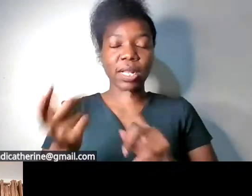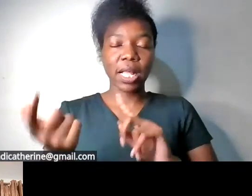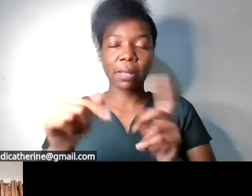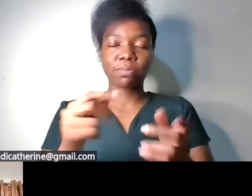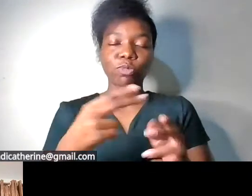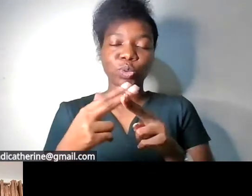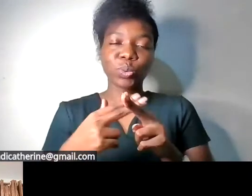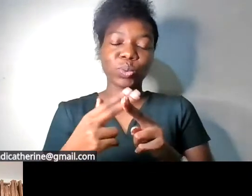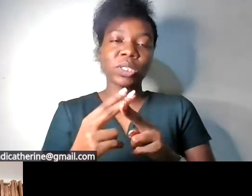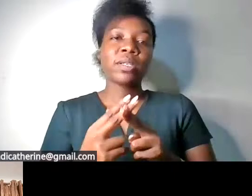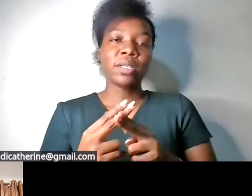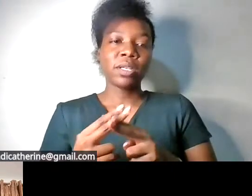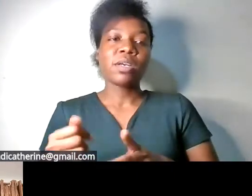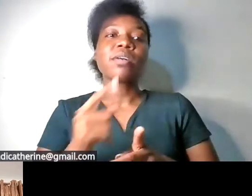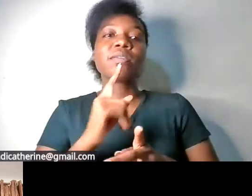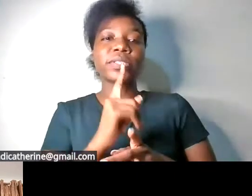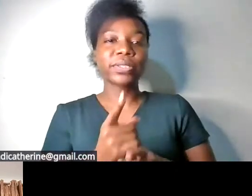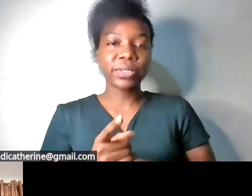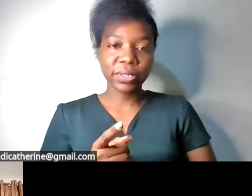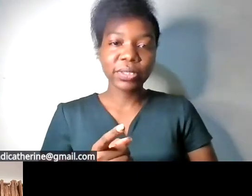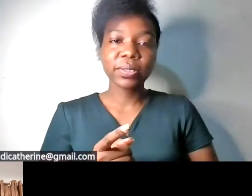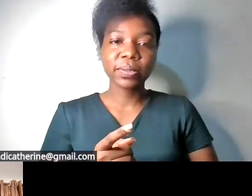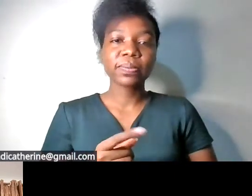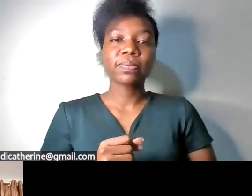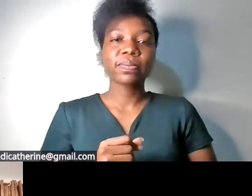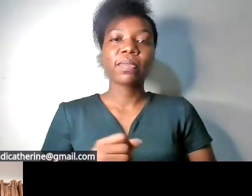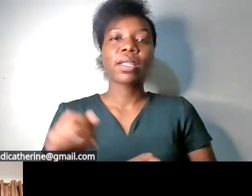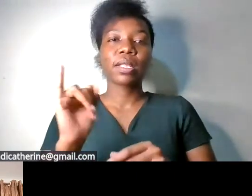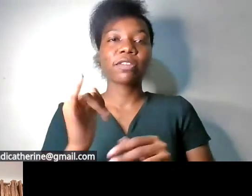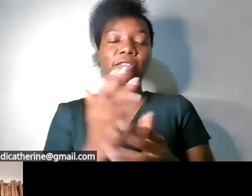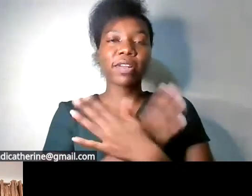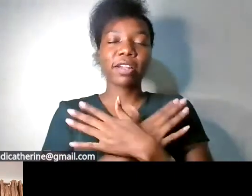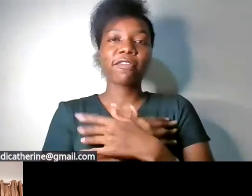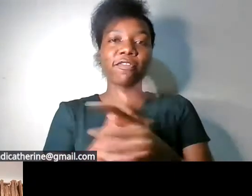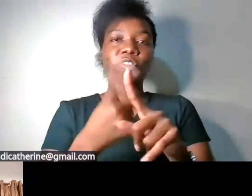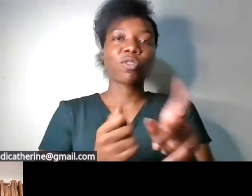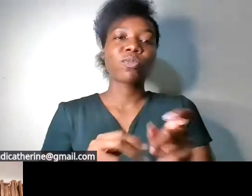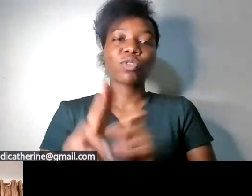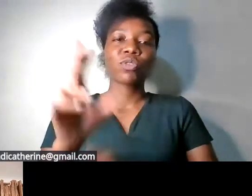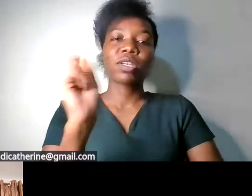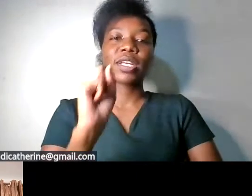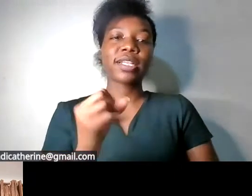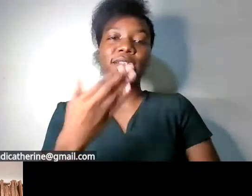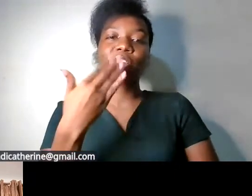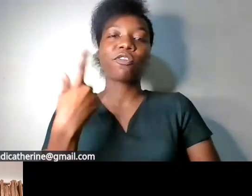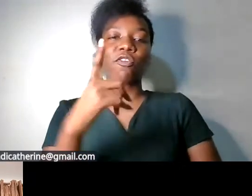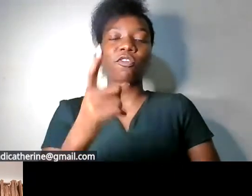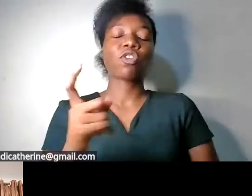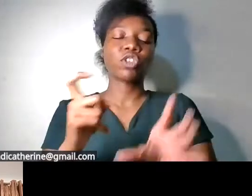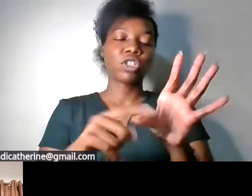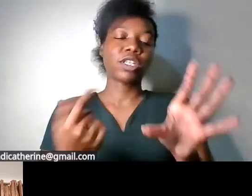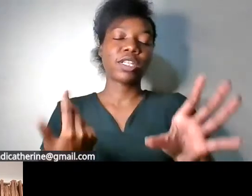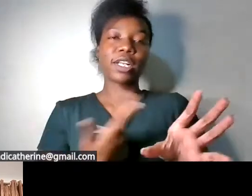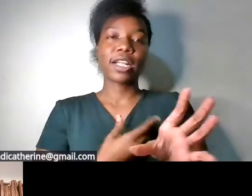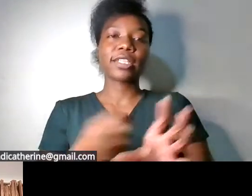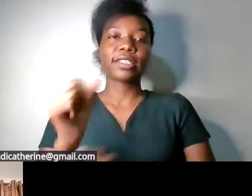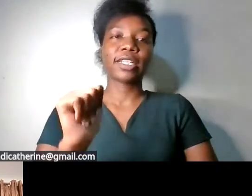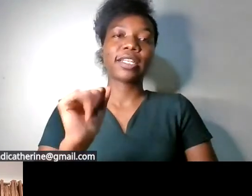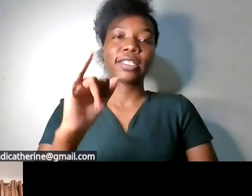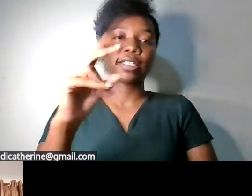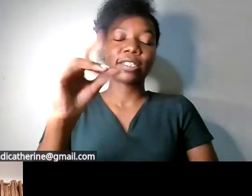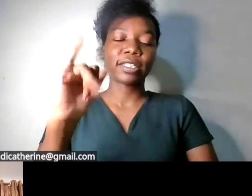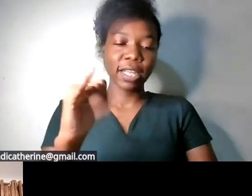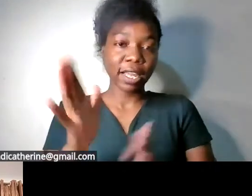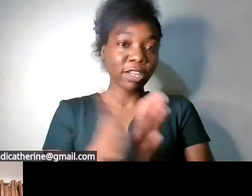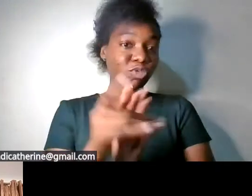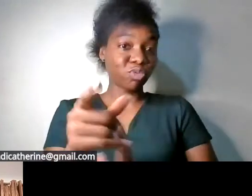time, I see my good friend Saidi tuned in from US. Thank you, Saidi, for joining us. And Saidi, you owe me a cup of tea. And I